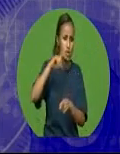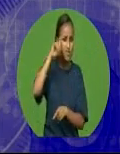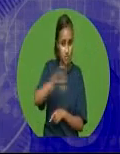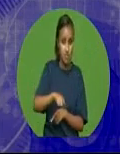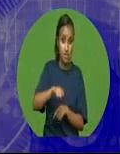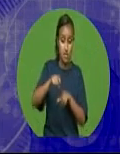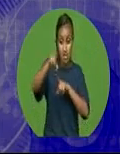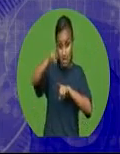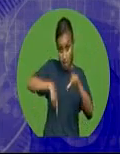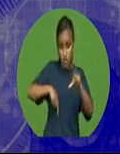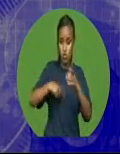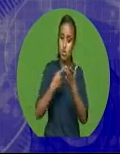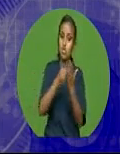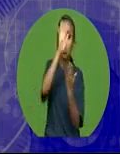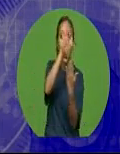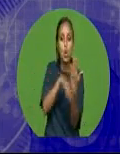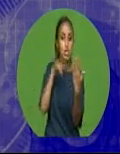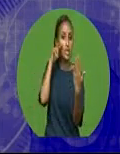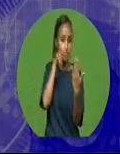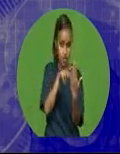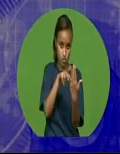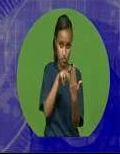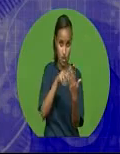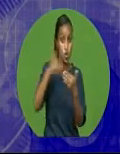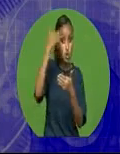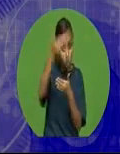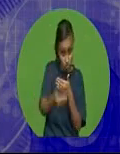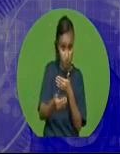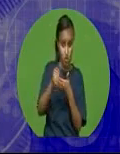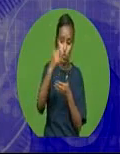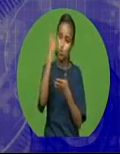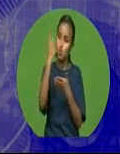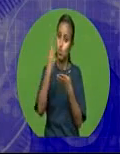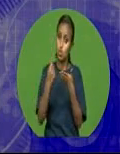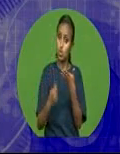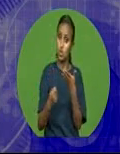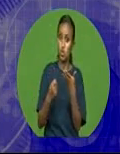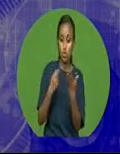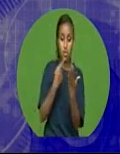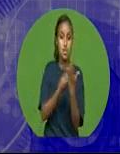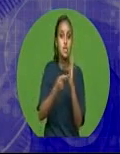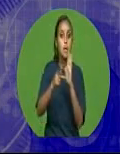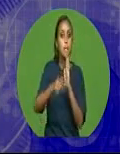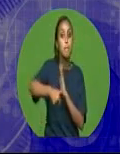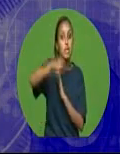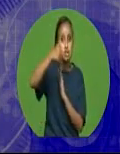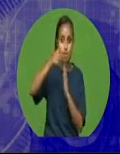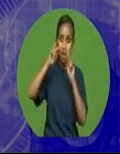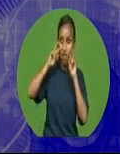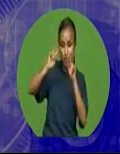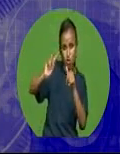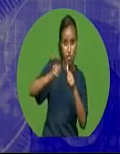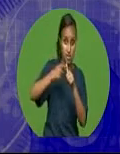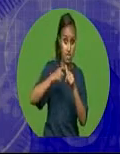you the necessary dimensions on the auxiliary views, and you will have to draw the vital